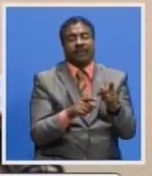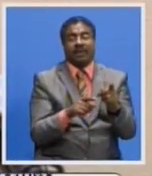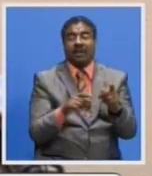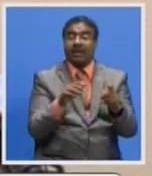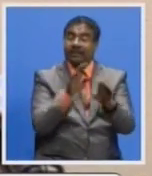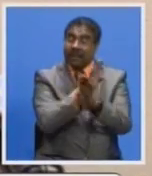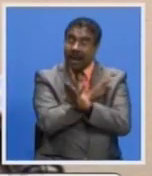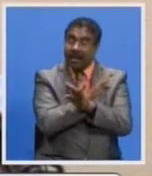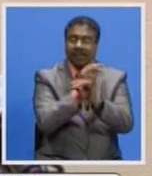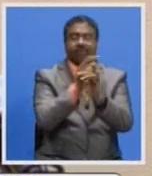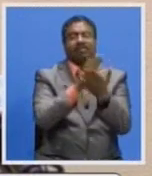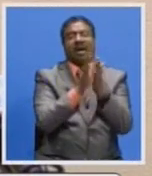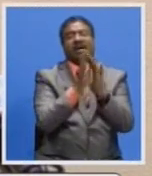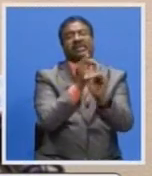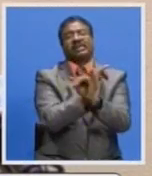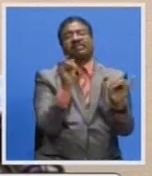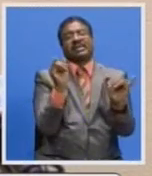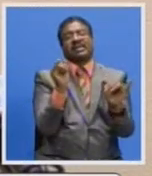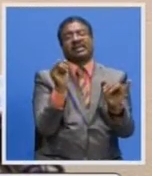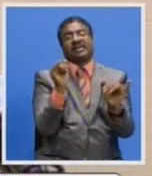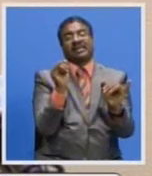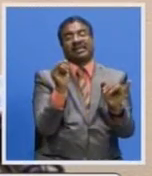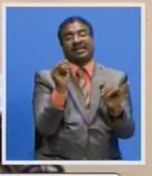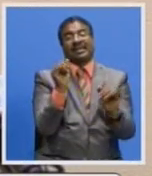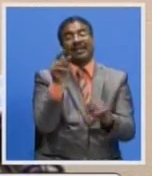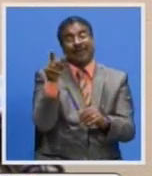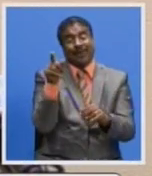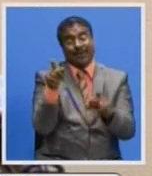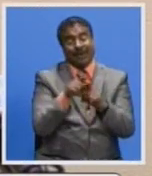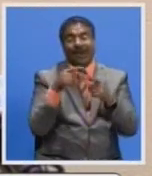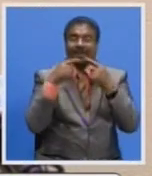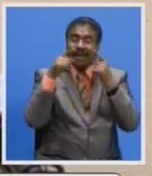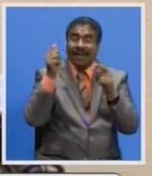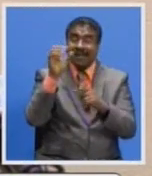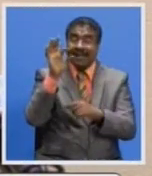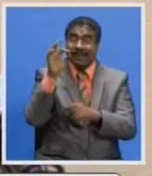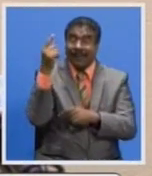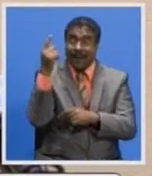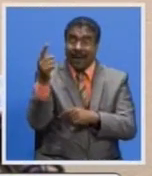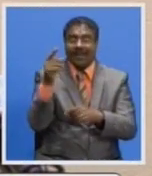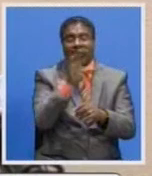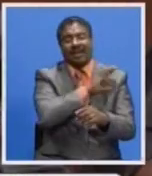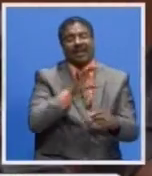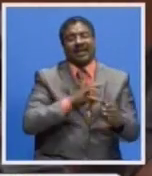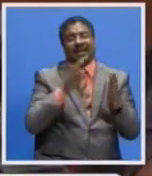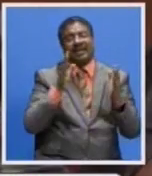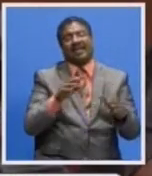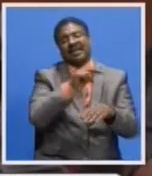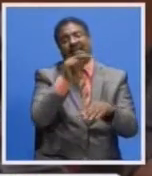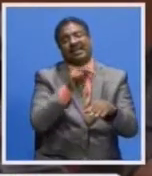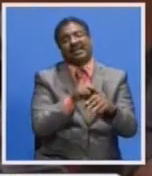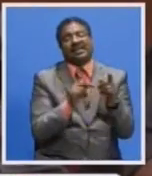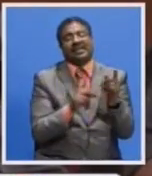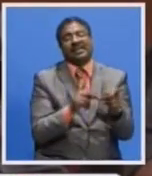1991, the country has experienced growth in the number and size of